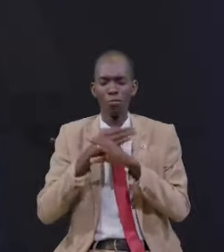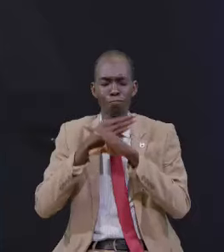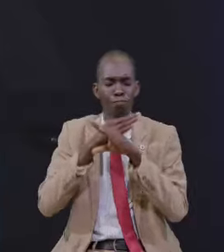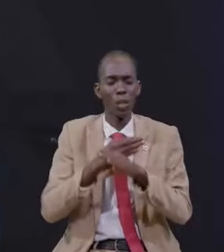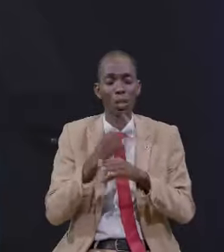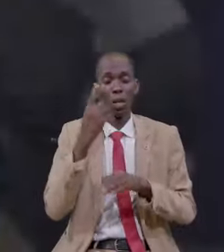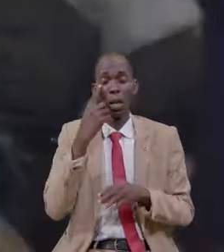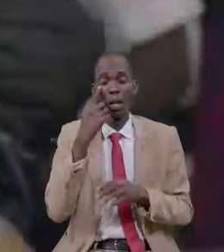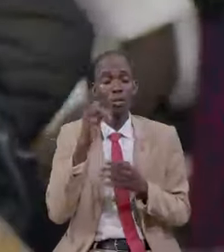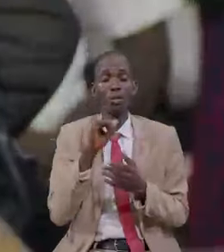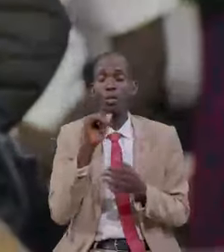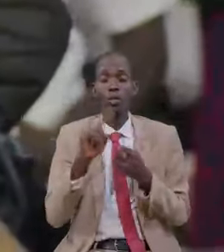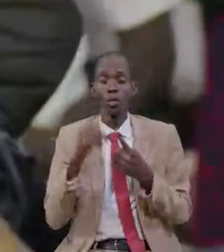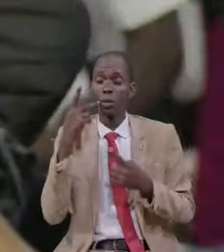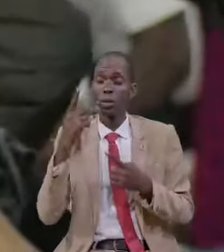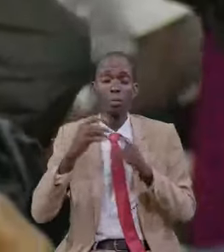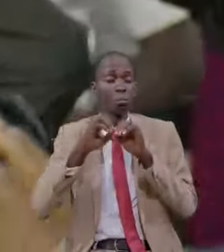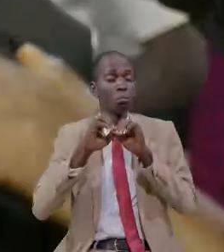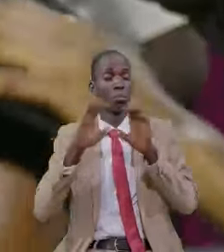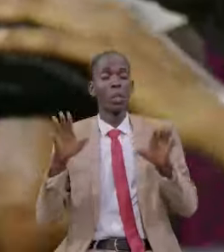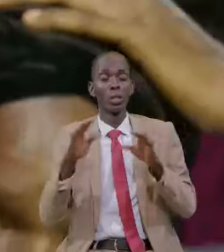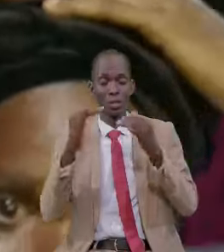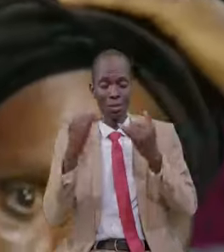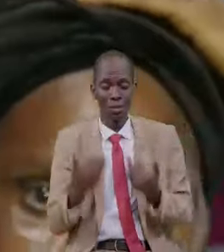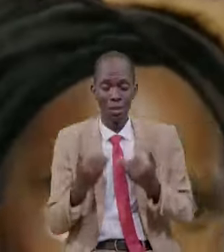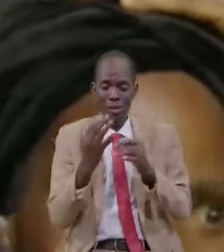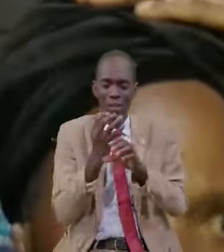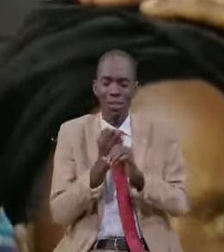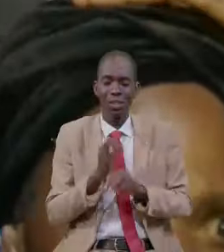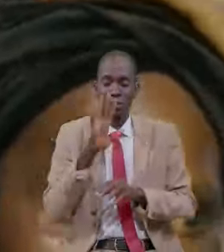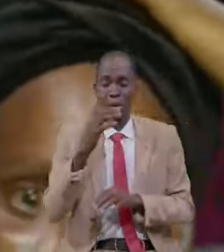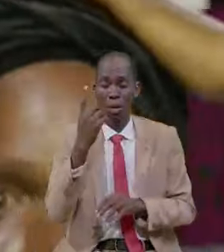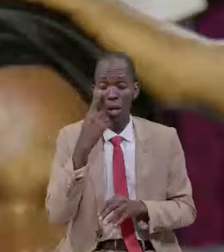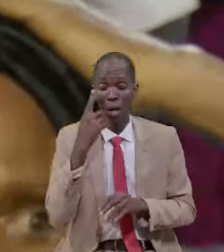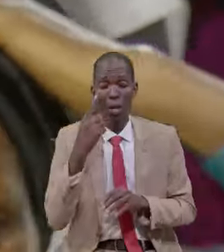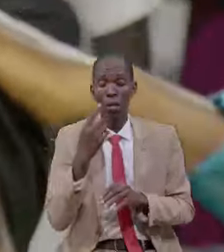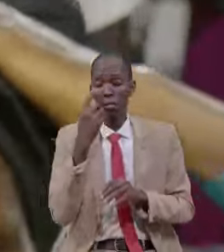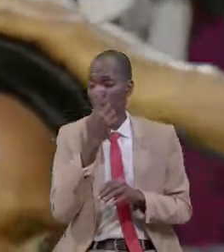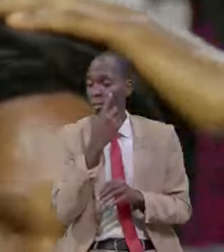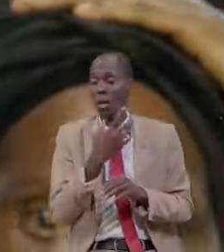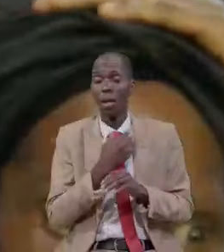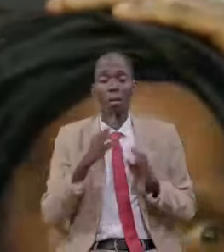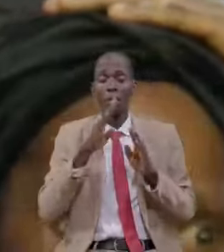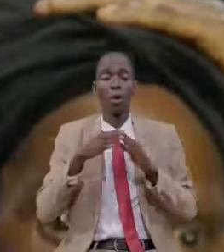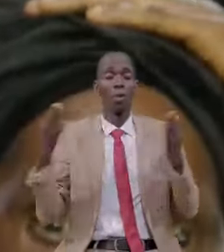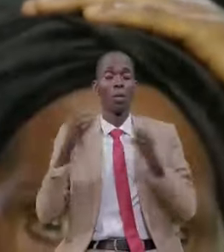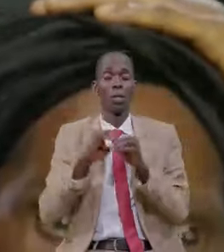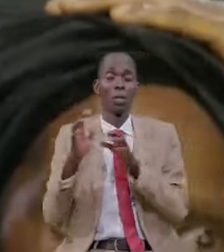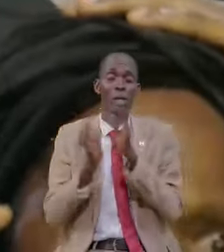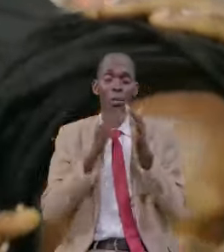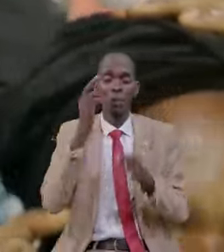have not been seeing well. Receive your sight in Jesus' name.